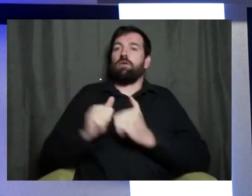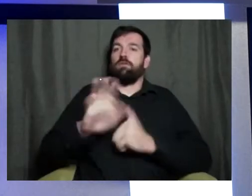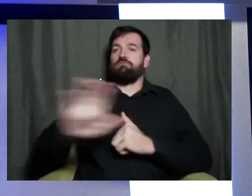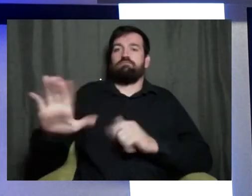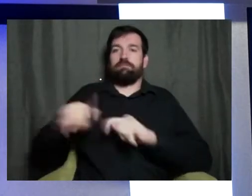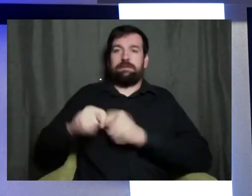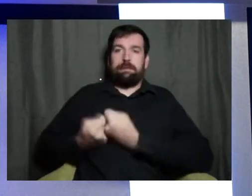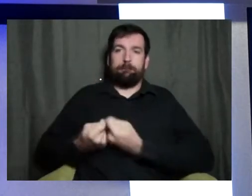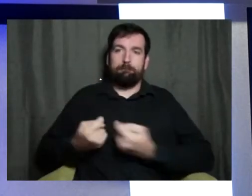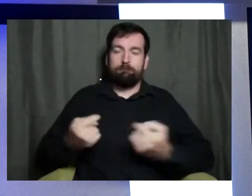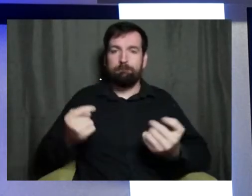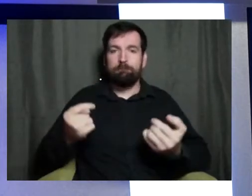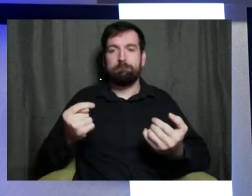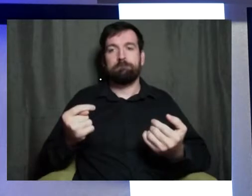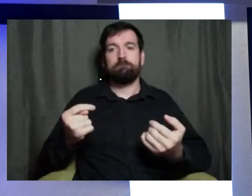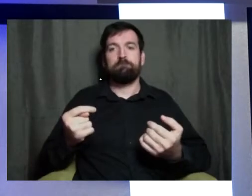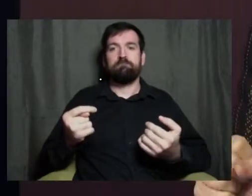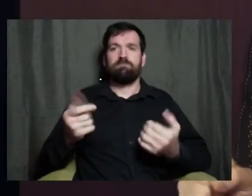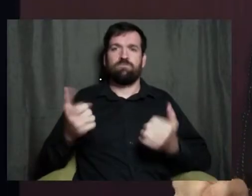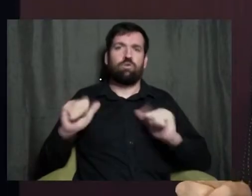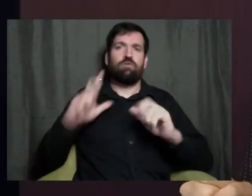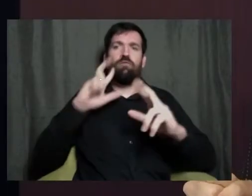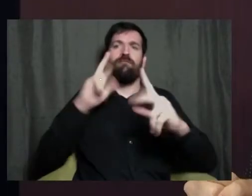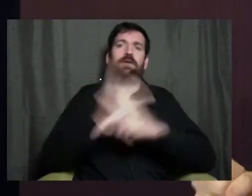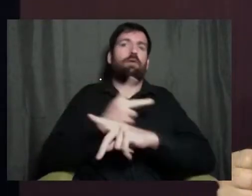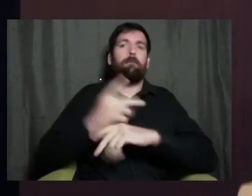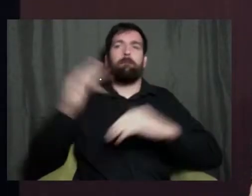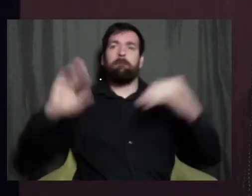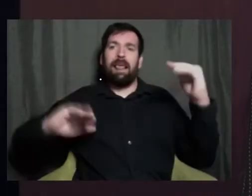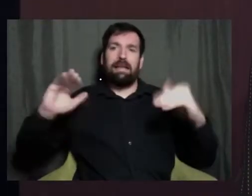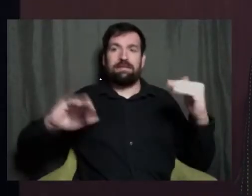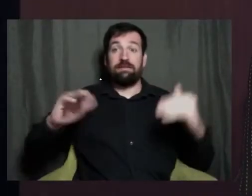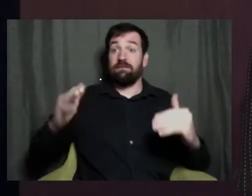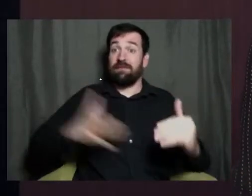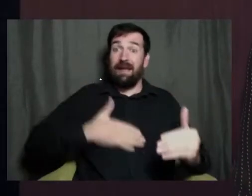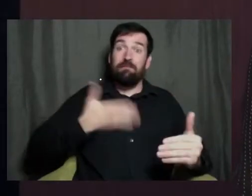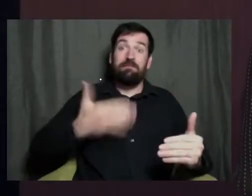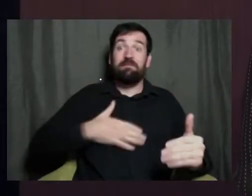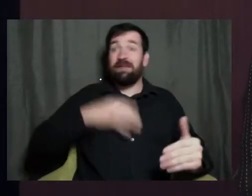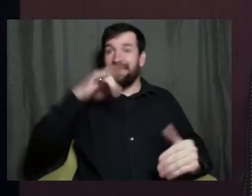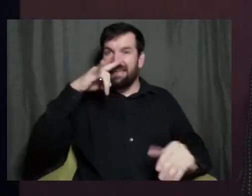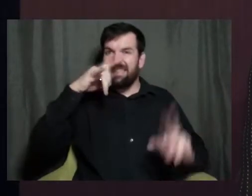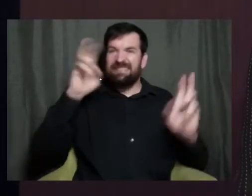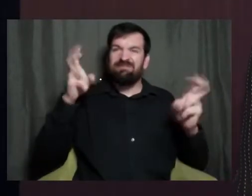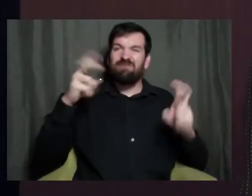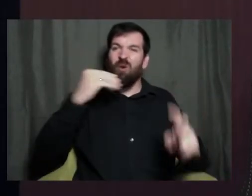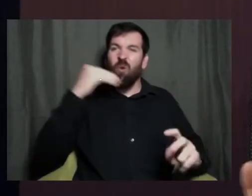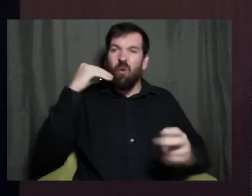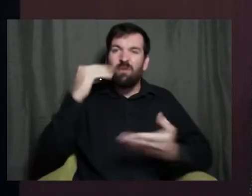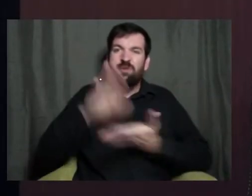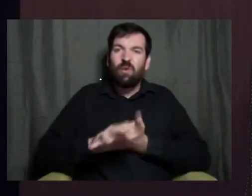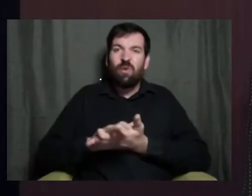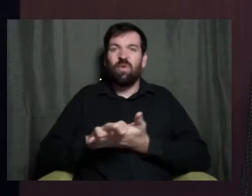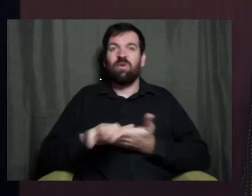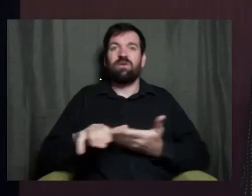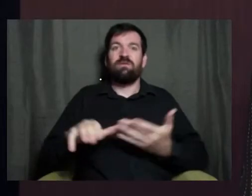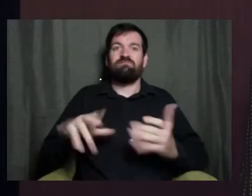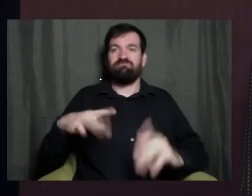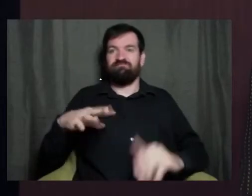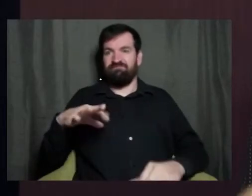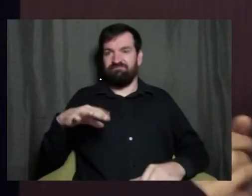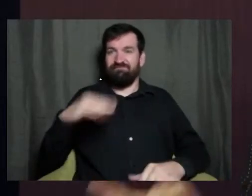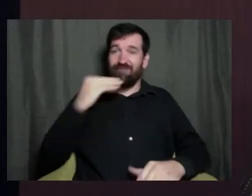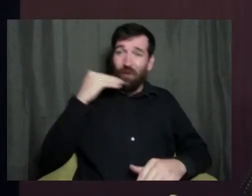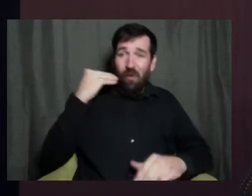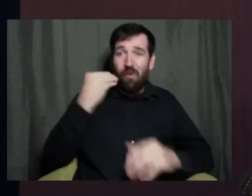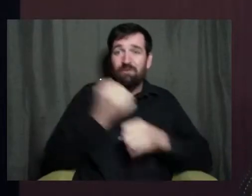that trying to find that balance between, we were so happy that kids were being homeschooled because we felt like, kids are at home and they're safe.